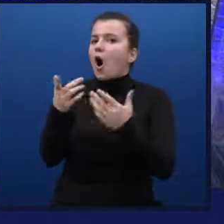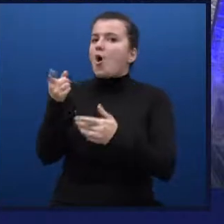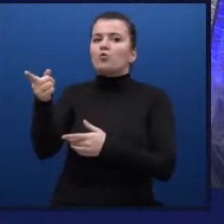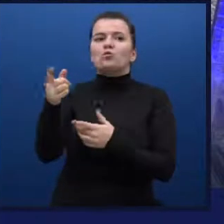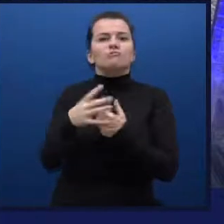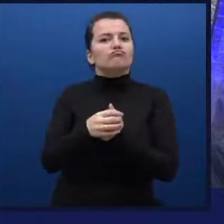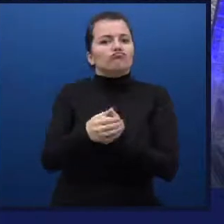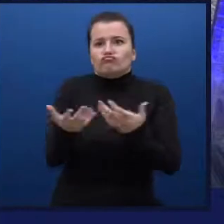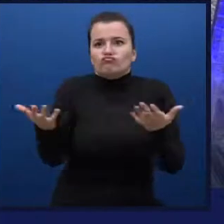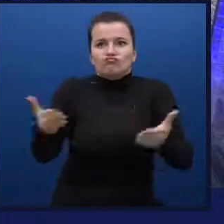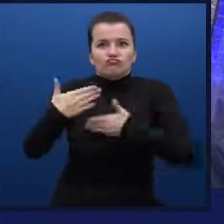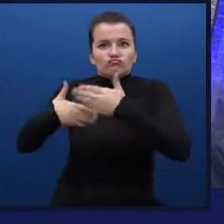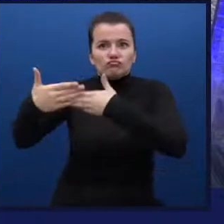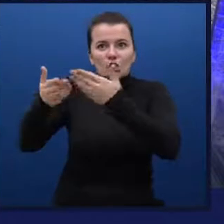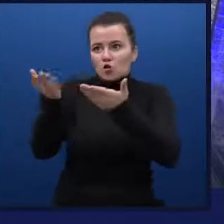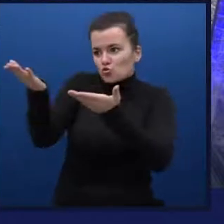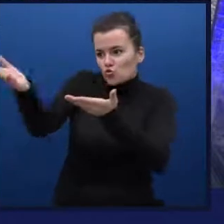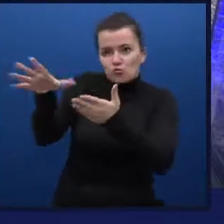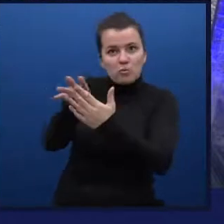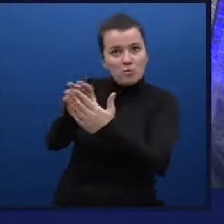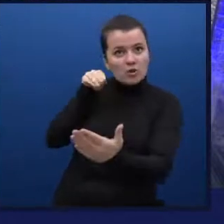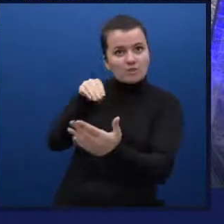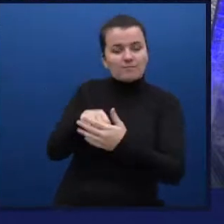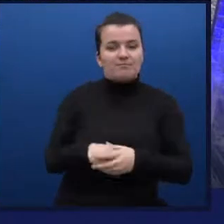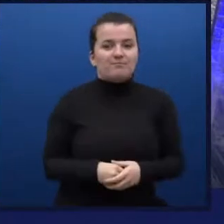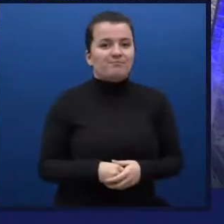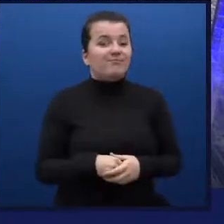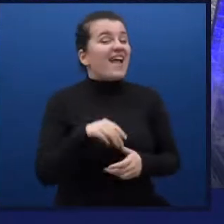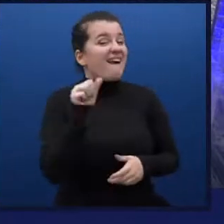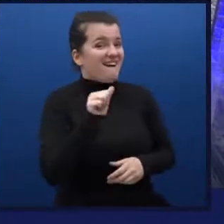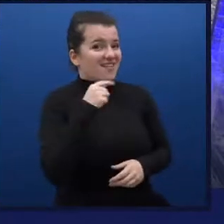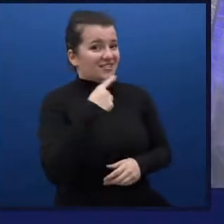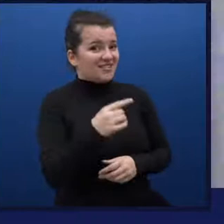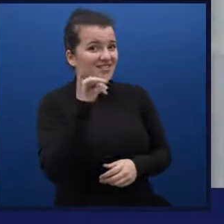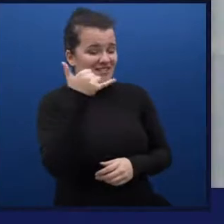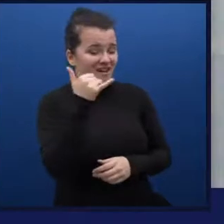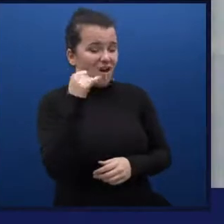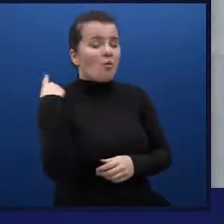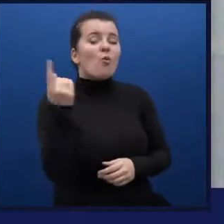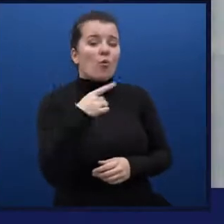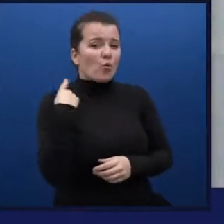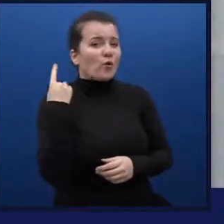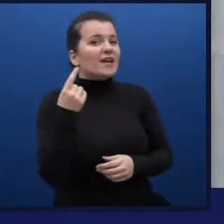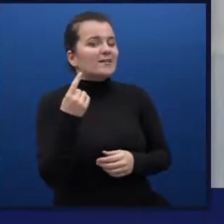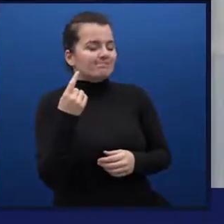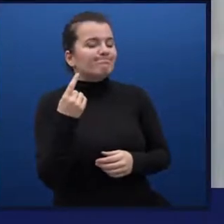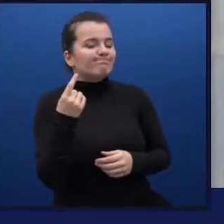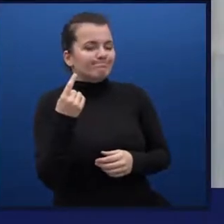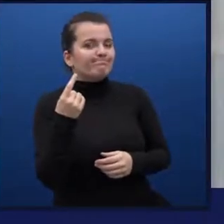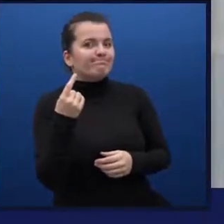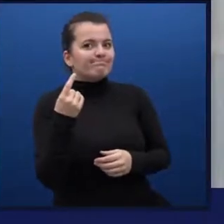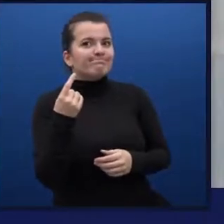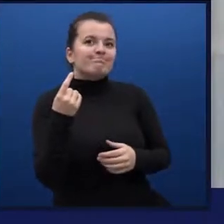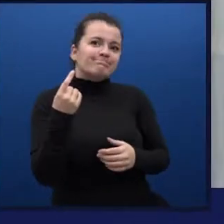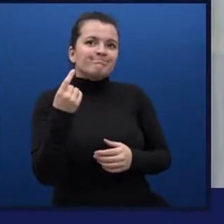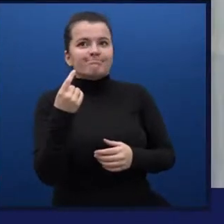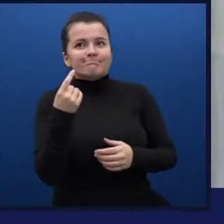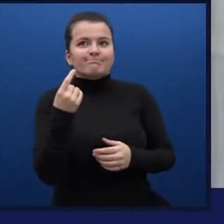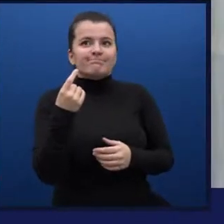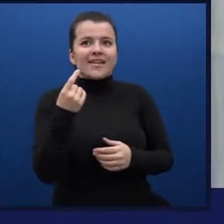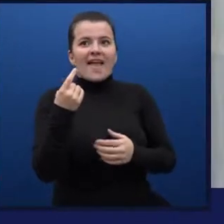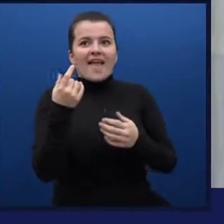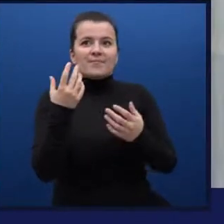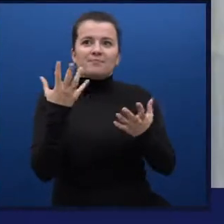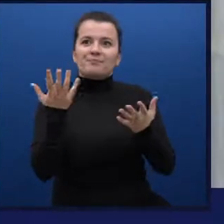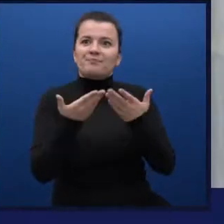team? Yeah, so we do find that there is a kind of like a growth cycle